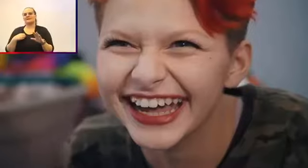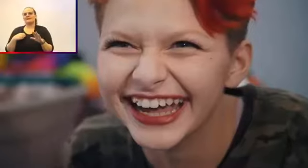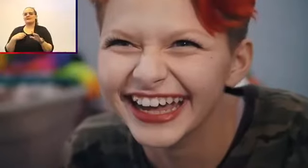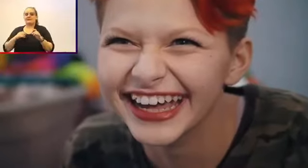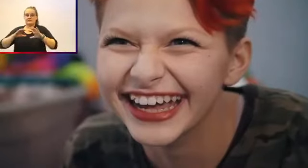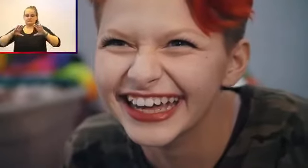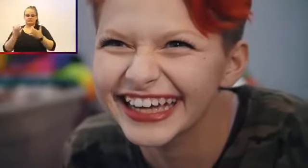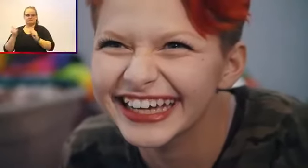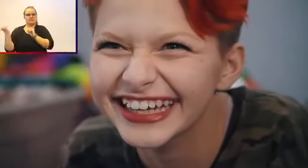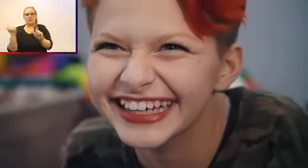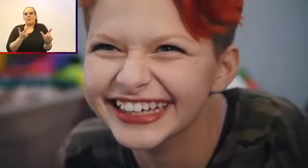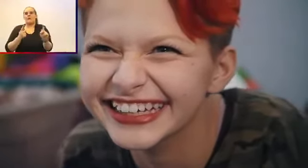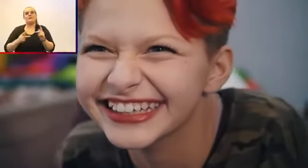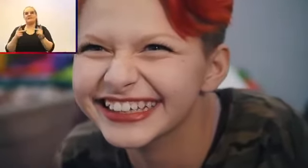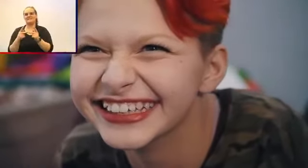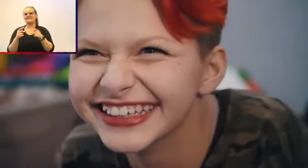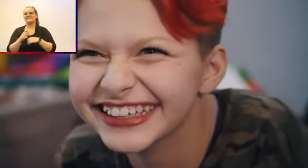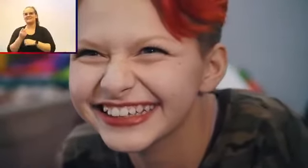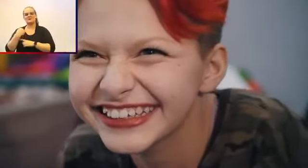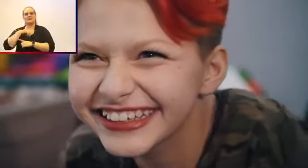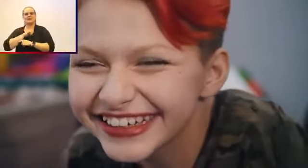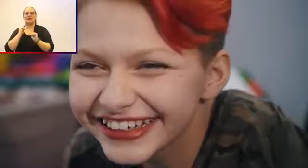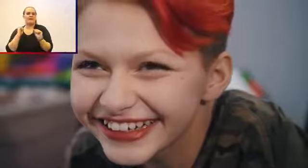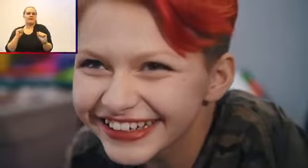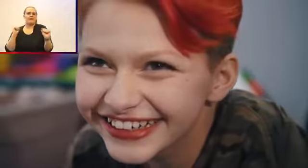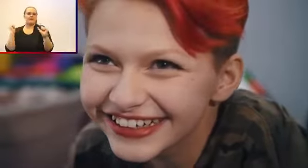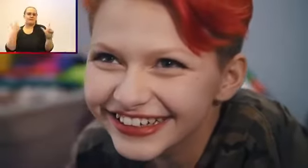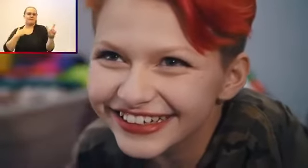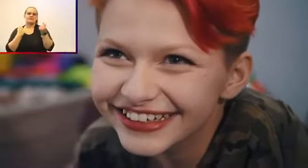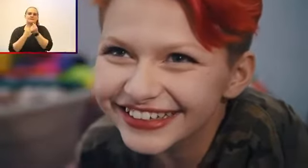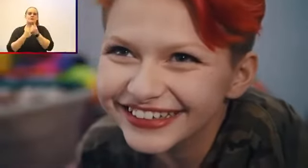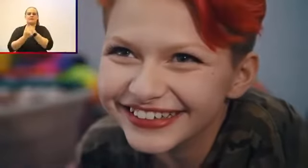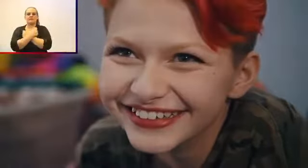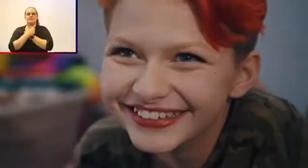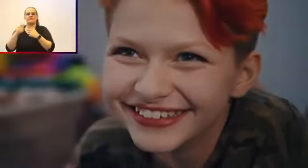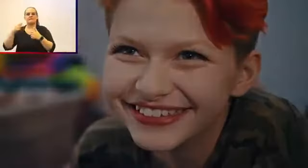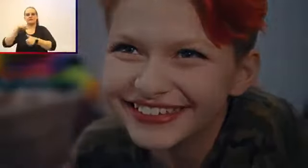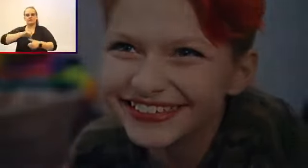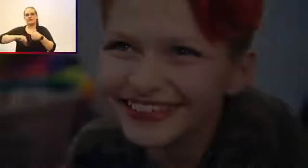all support each other and love each other just like we should.